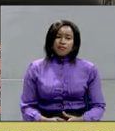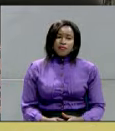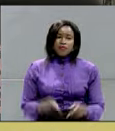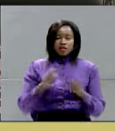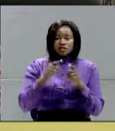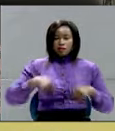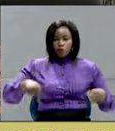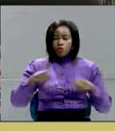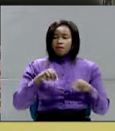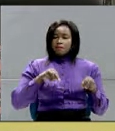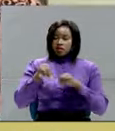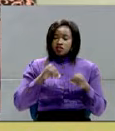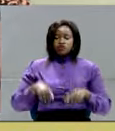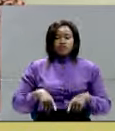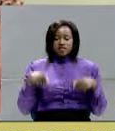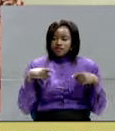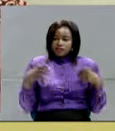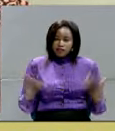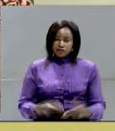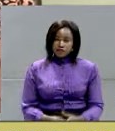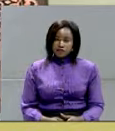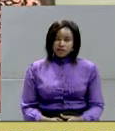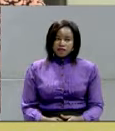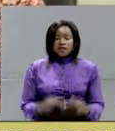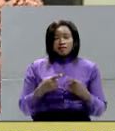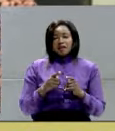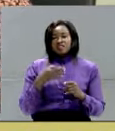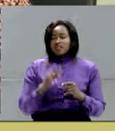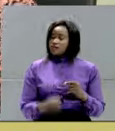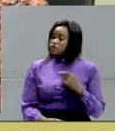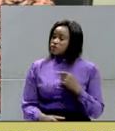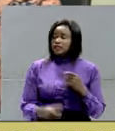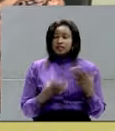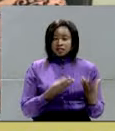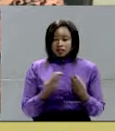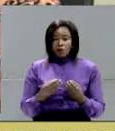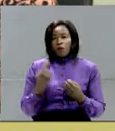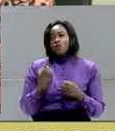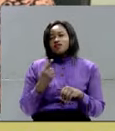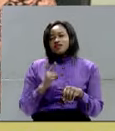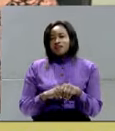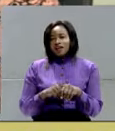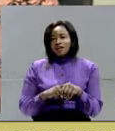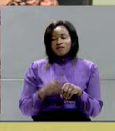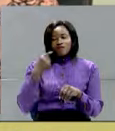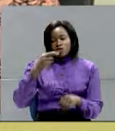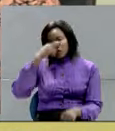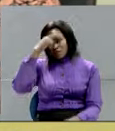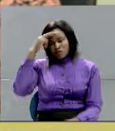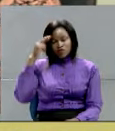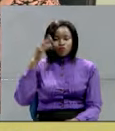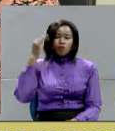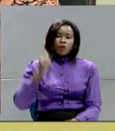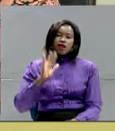live as such. But if she took it lightly, it was just a matter of time for the reason behind her